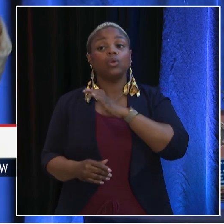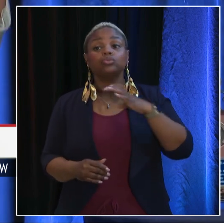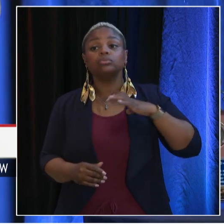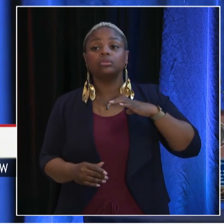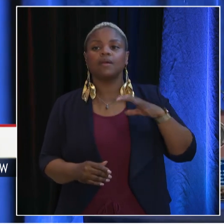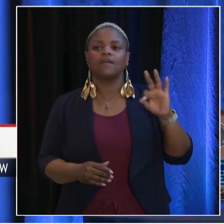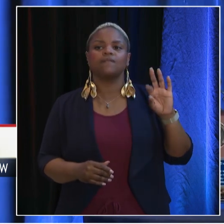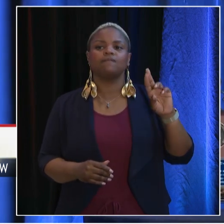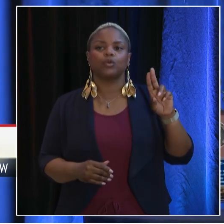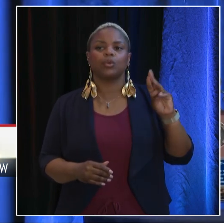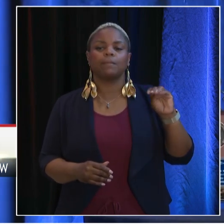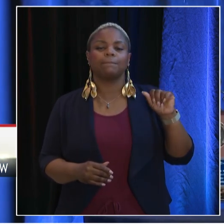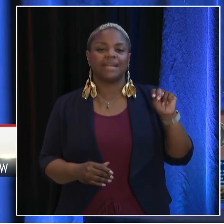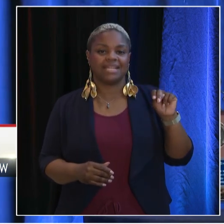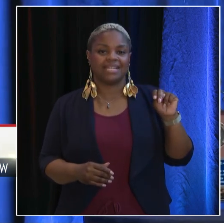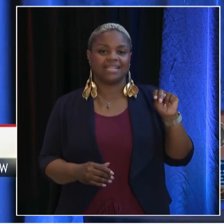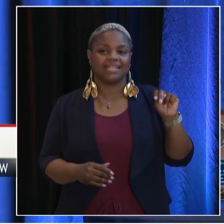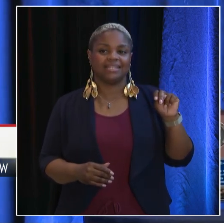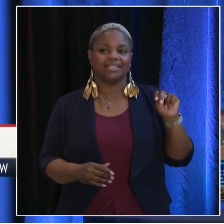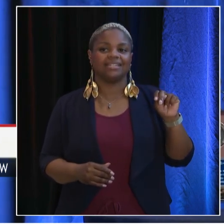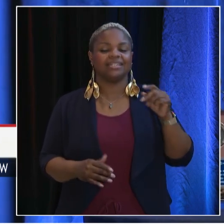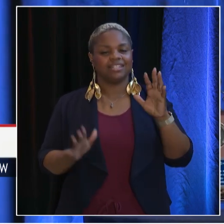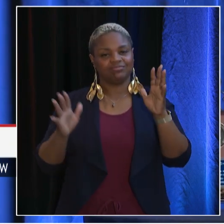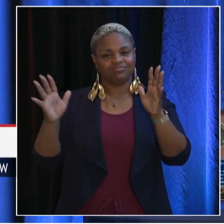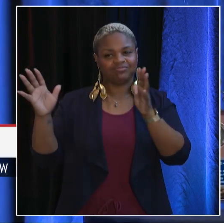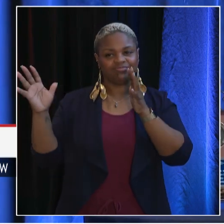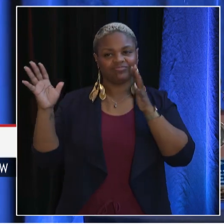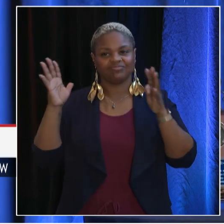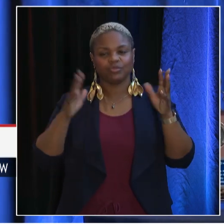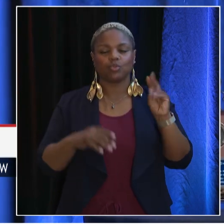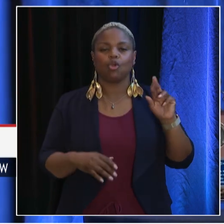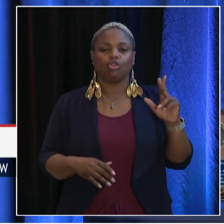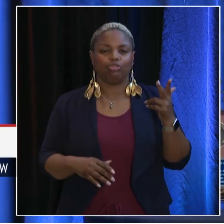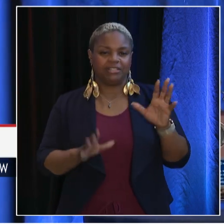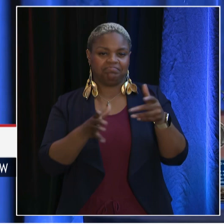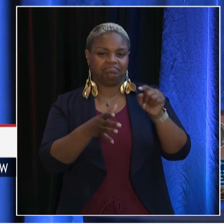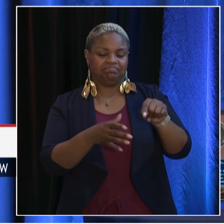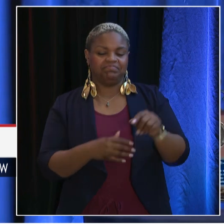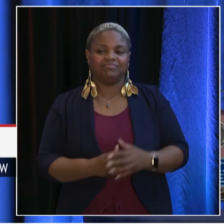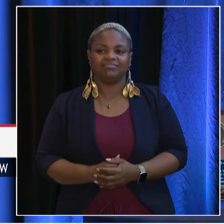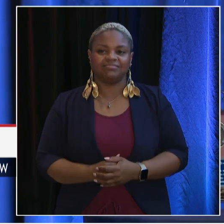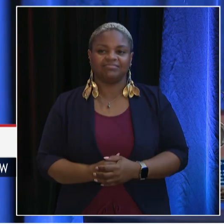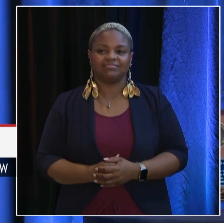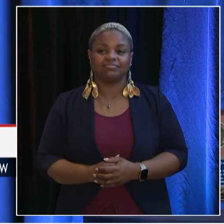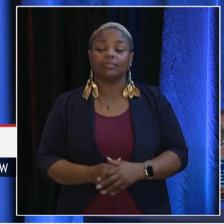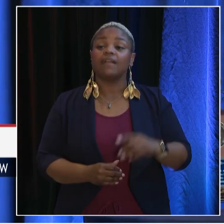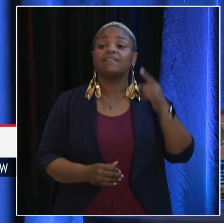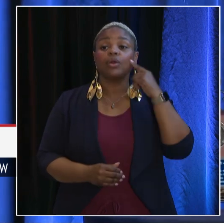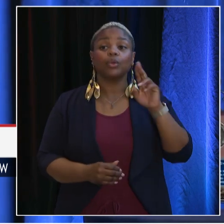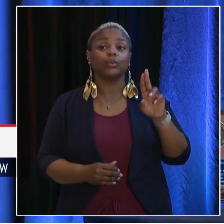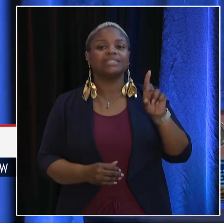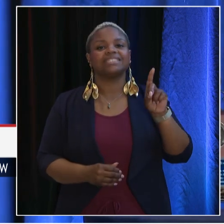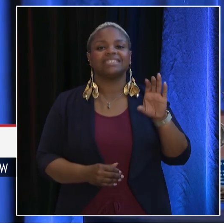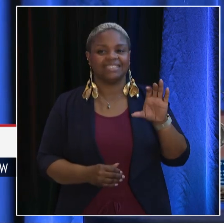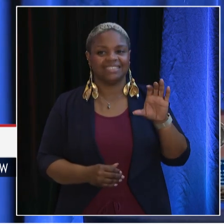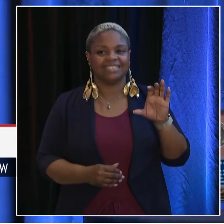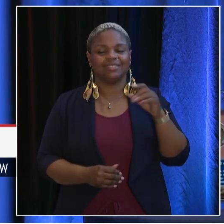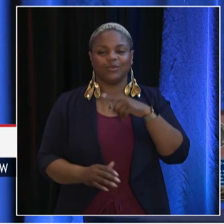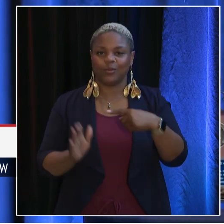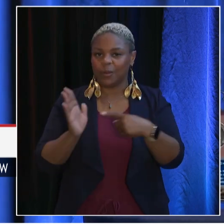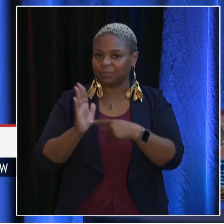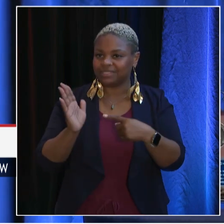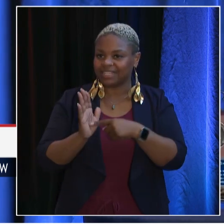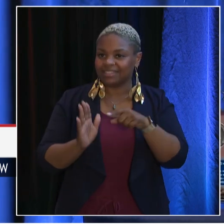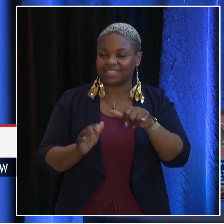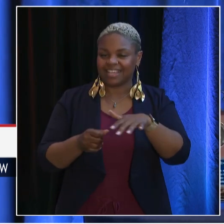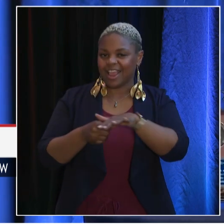Frillman, for Ward 3. The council member for UDC in the neighborhoods